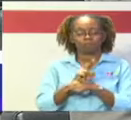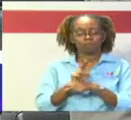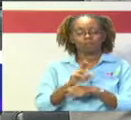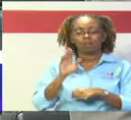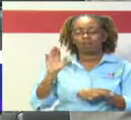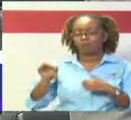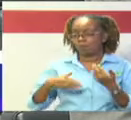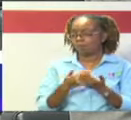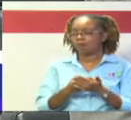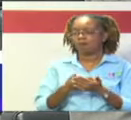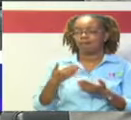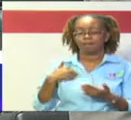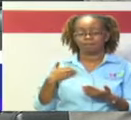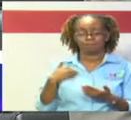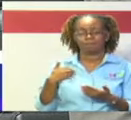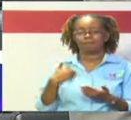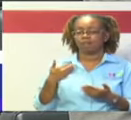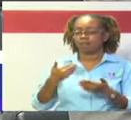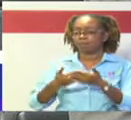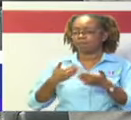prior to the expiry date becoming an issue.